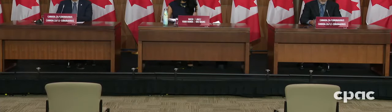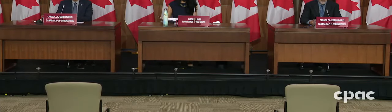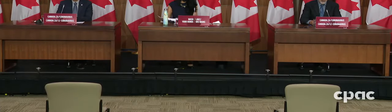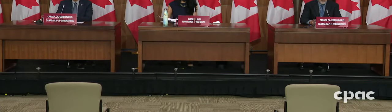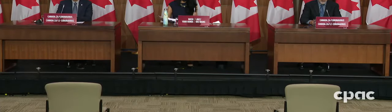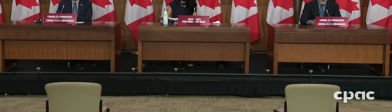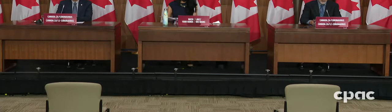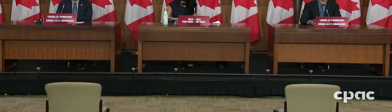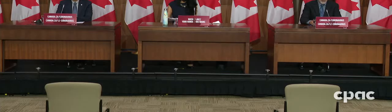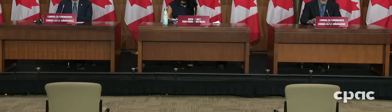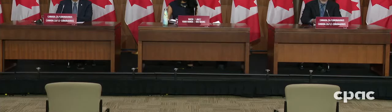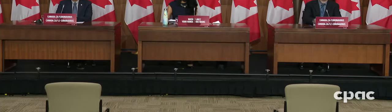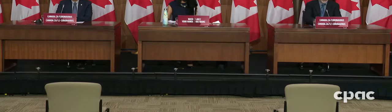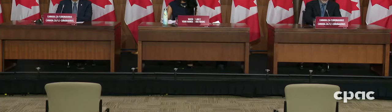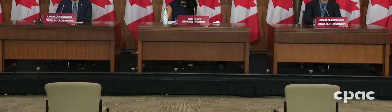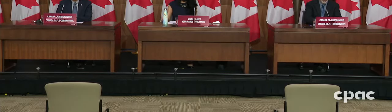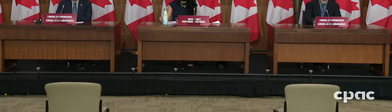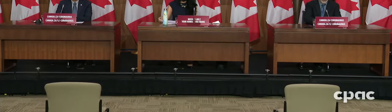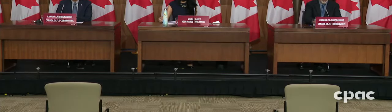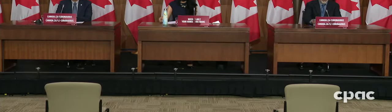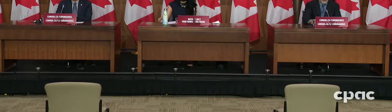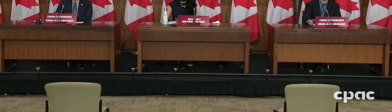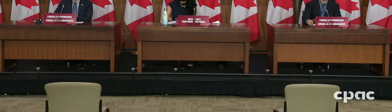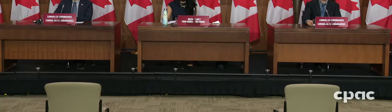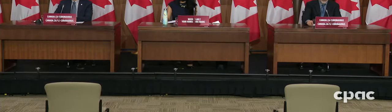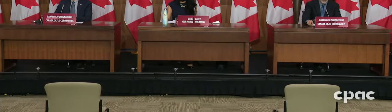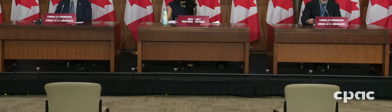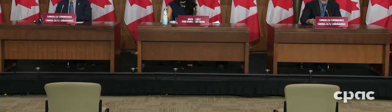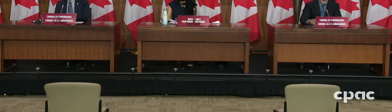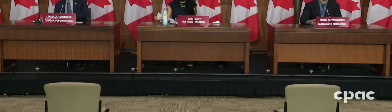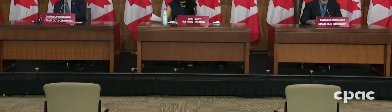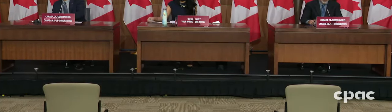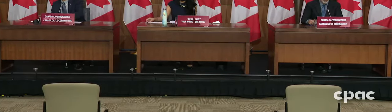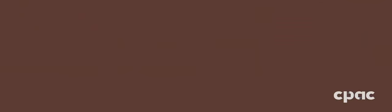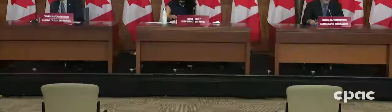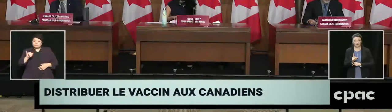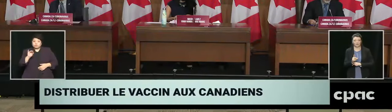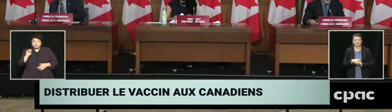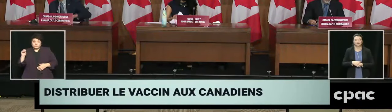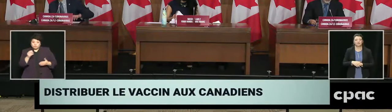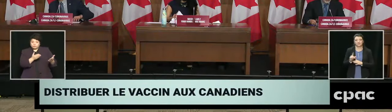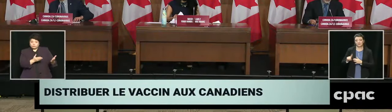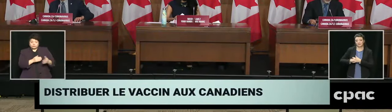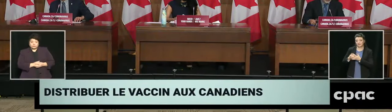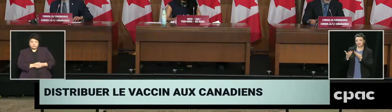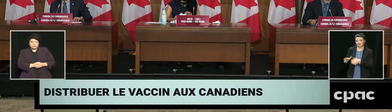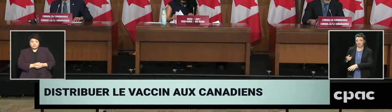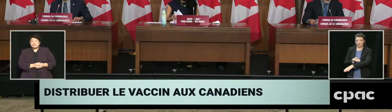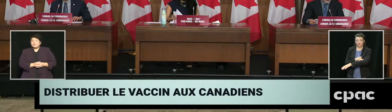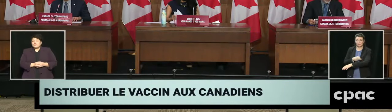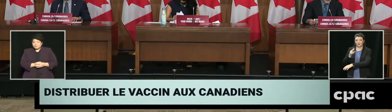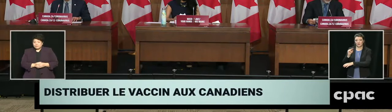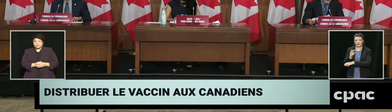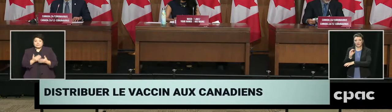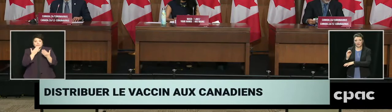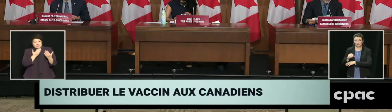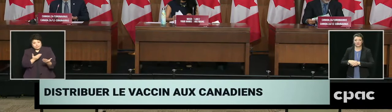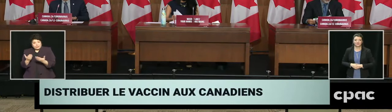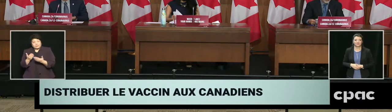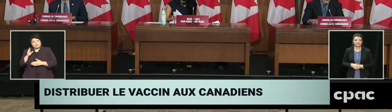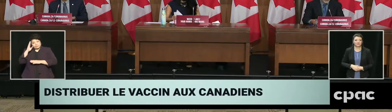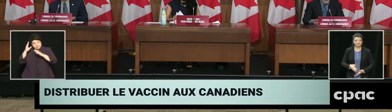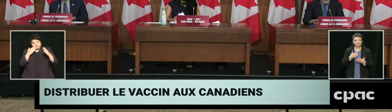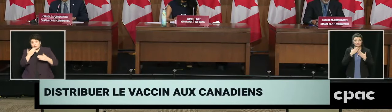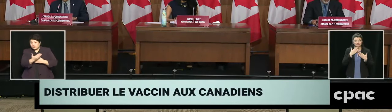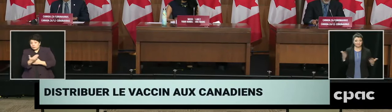session for about 30 minutes. Over to you, Dr. Njoo. Okay, thank you very much, merci. Good